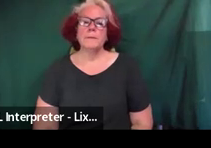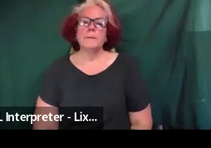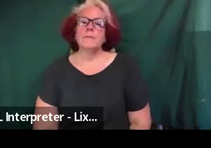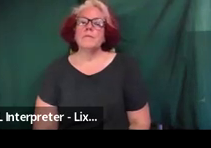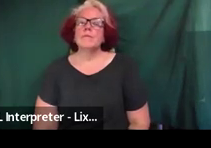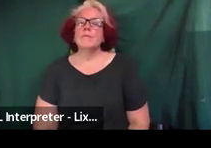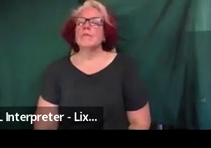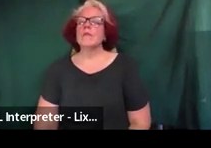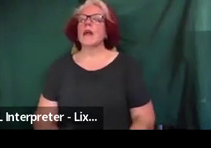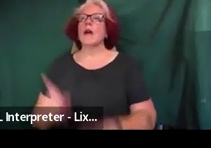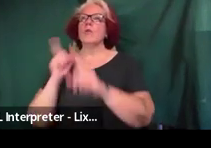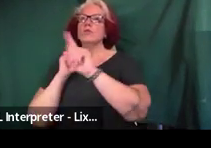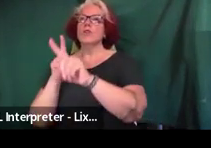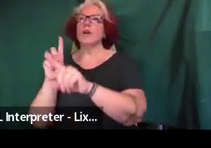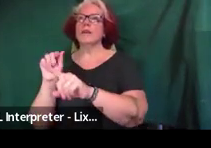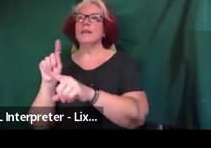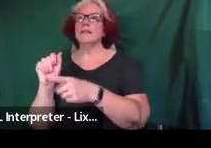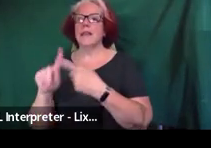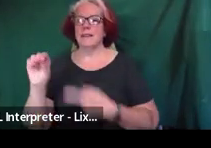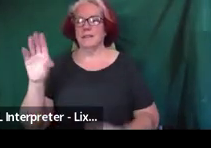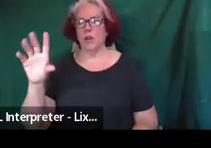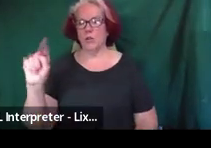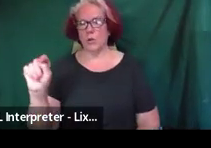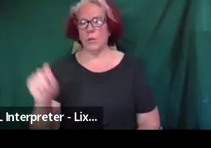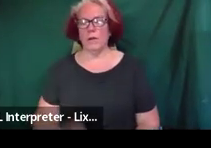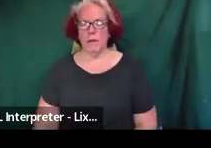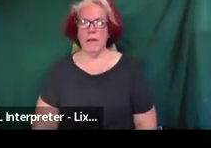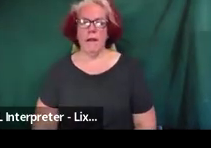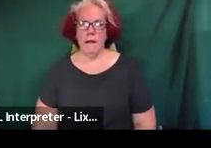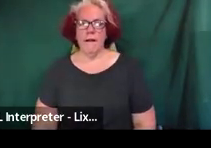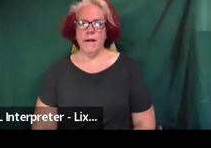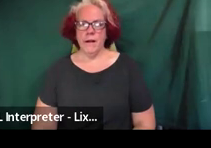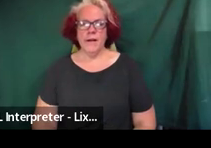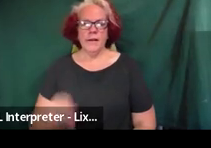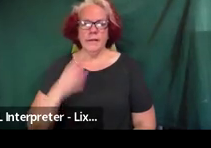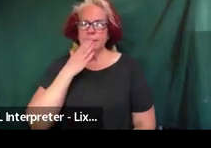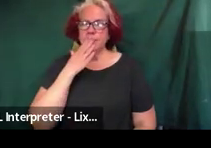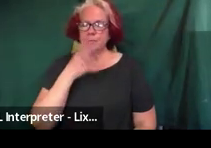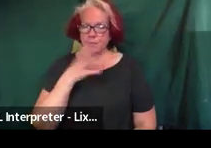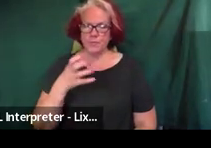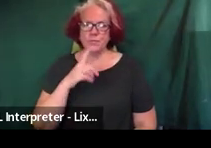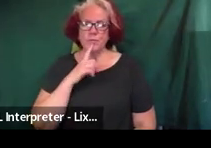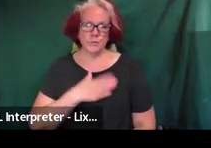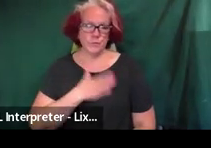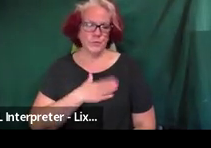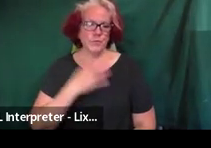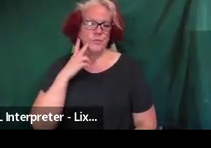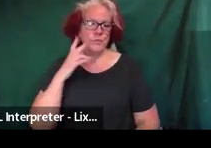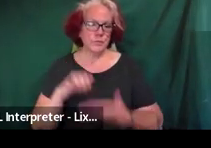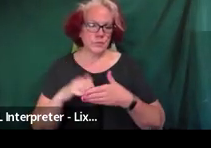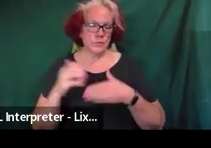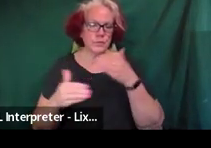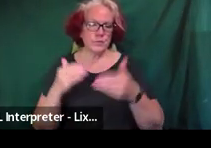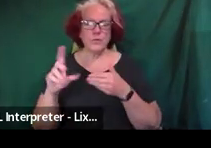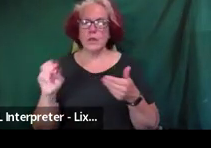Our target date is for October for that to come to the board. That's great. Thank you so much. I'm really happy to see that progress. I do want